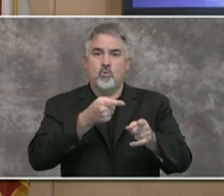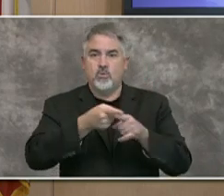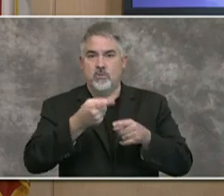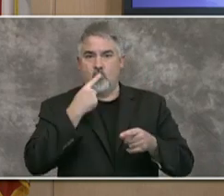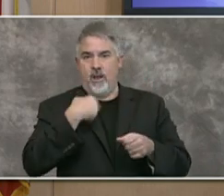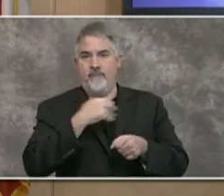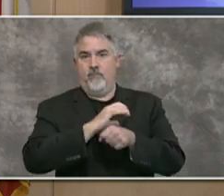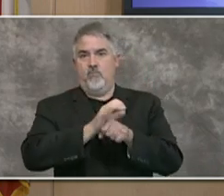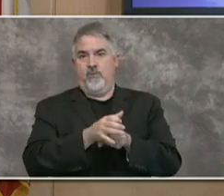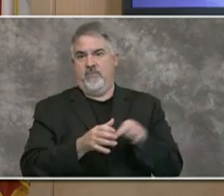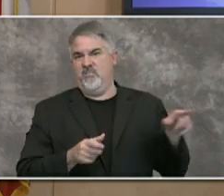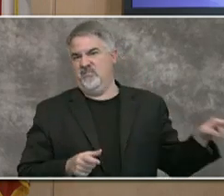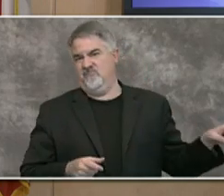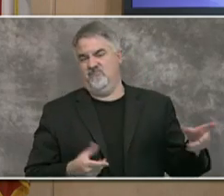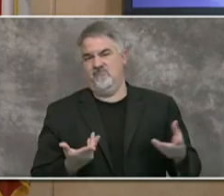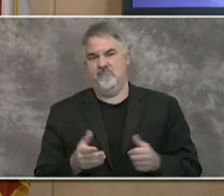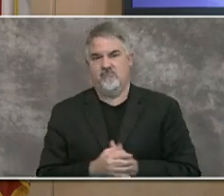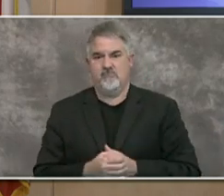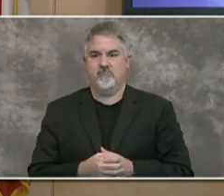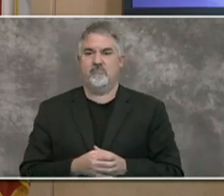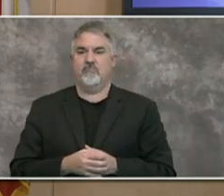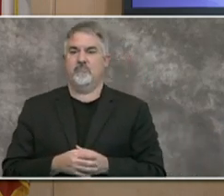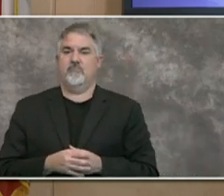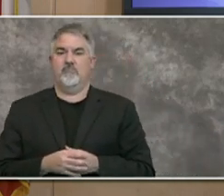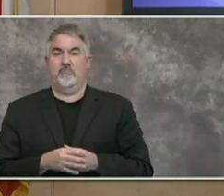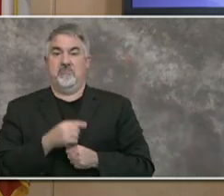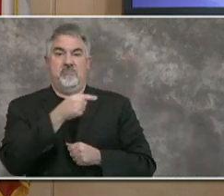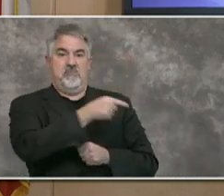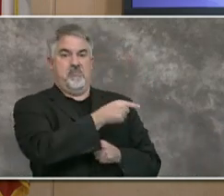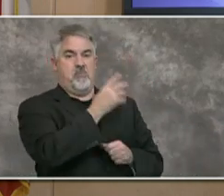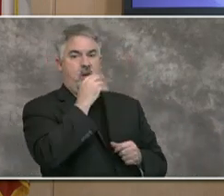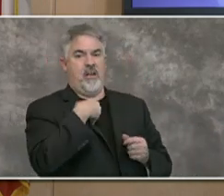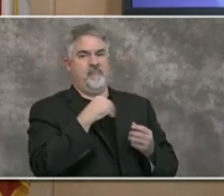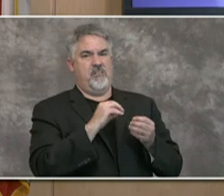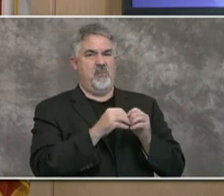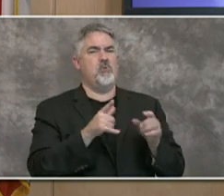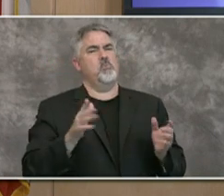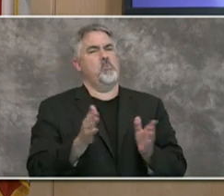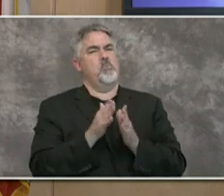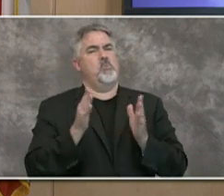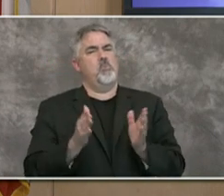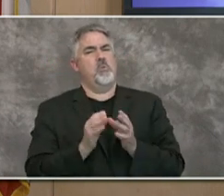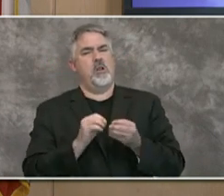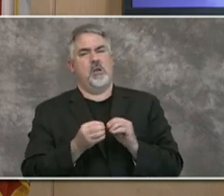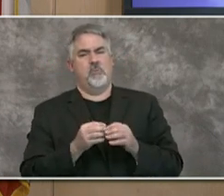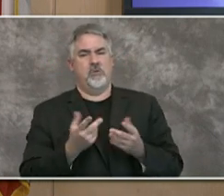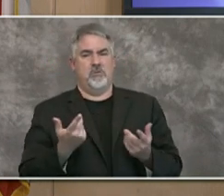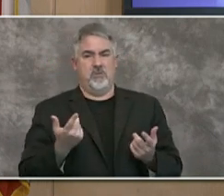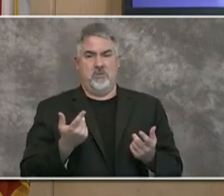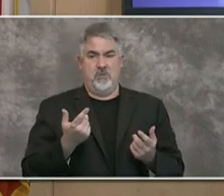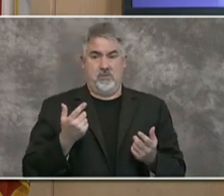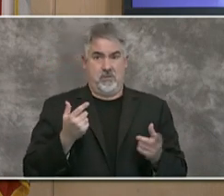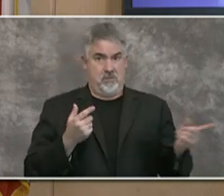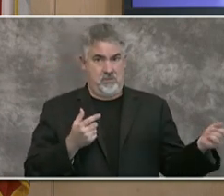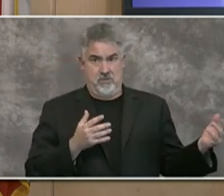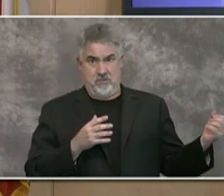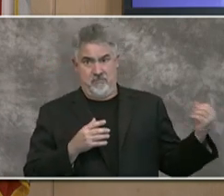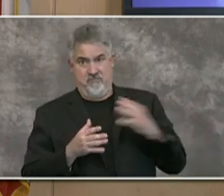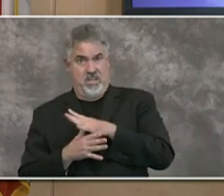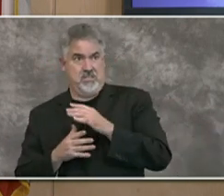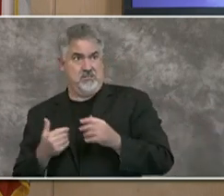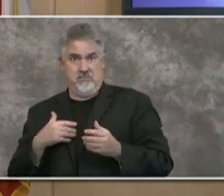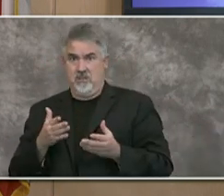of cases, again, is low enough that that's not really a significant factor in our larger planning. The number